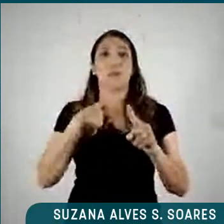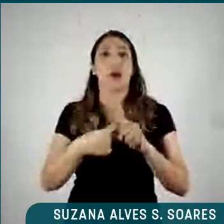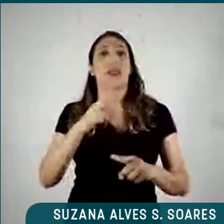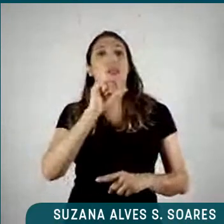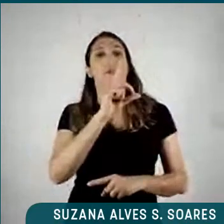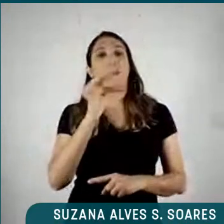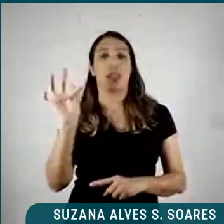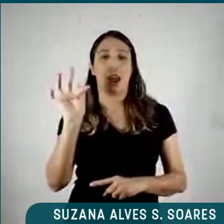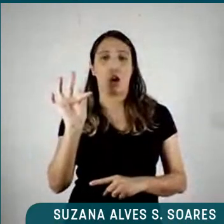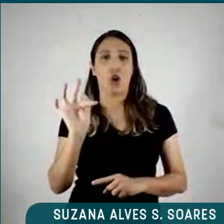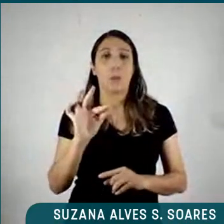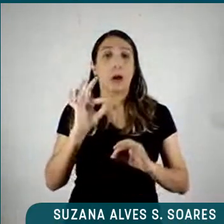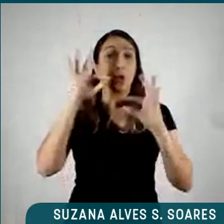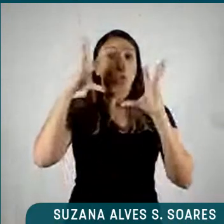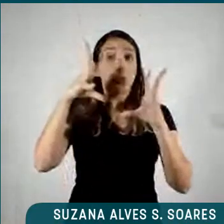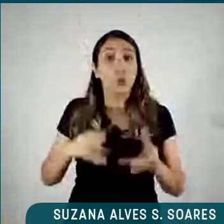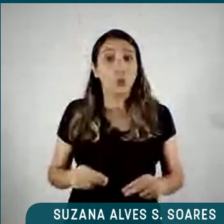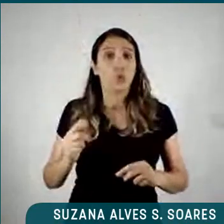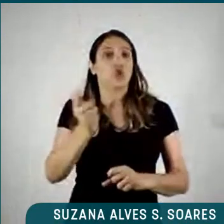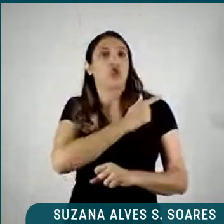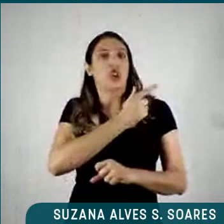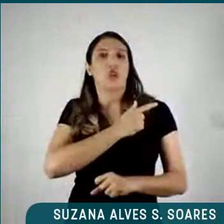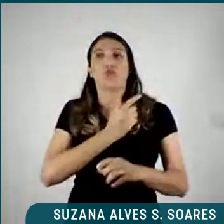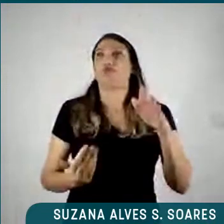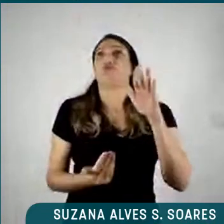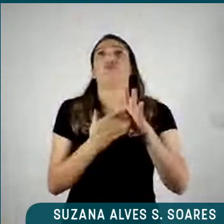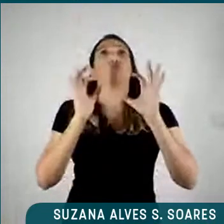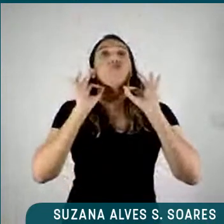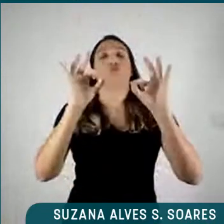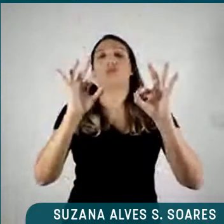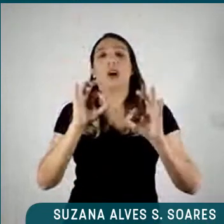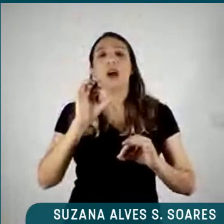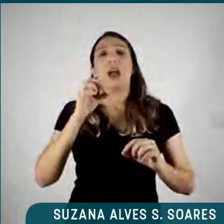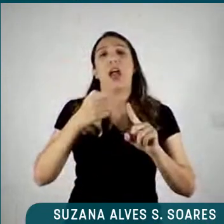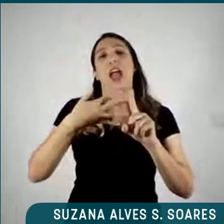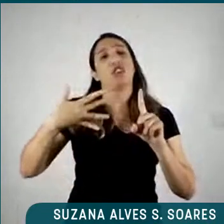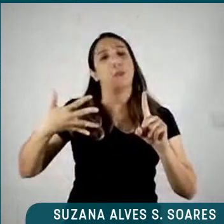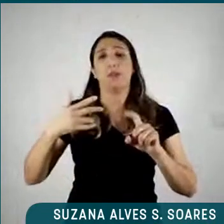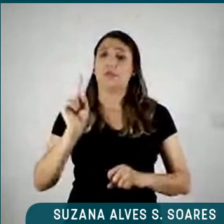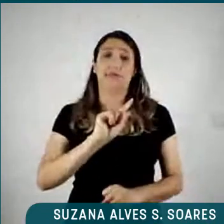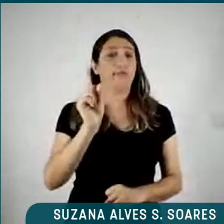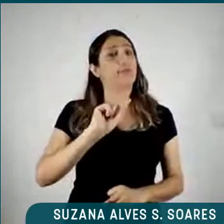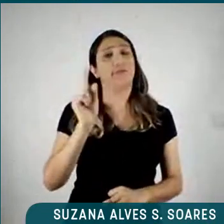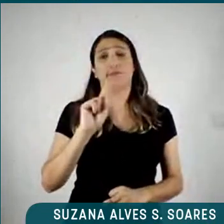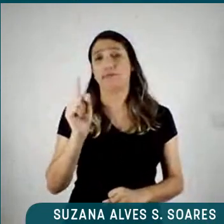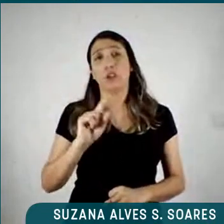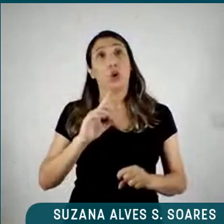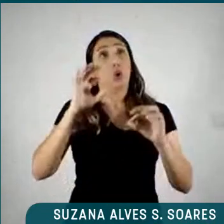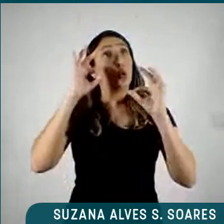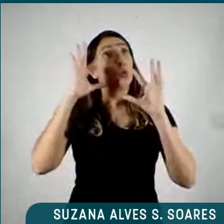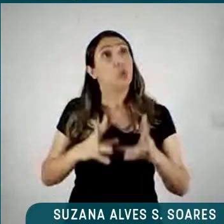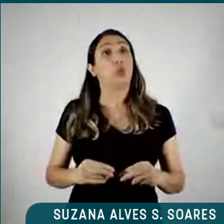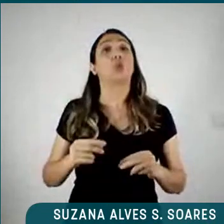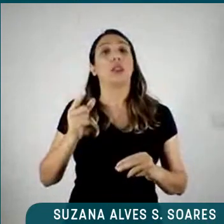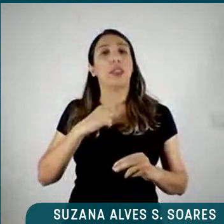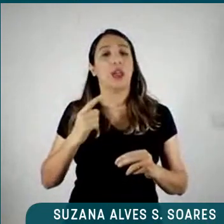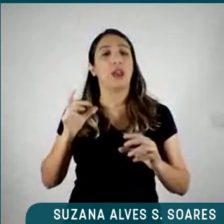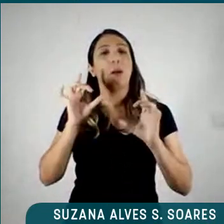Brazil nowadays, we have 27 realities, 27 states, 27